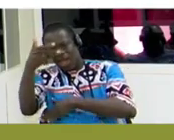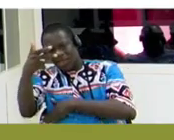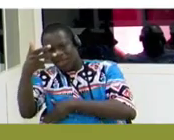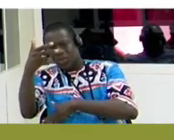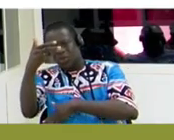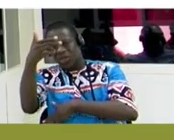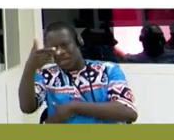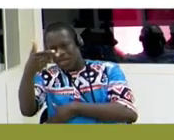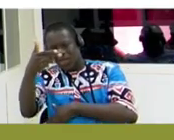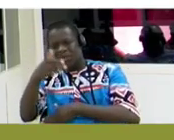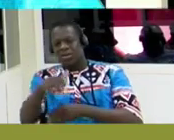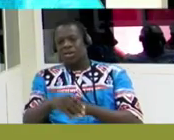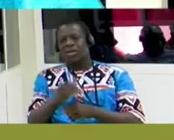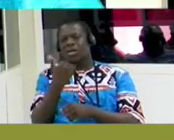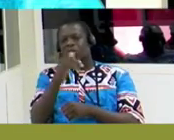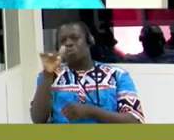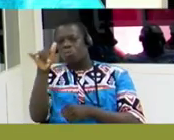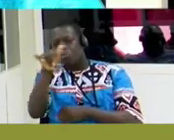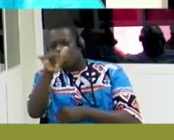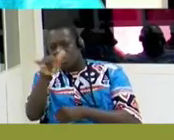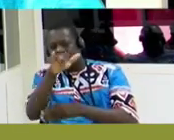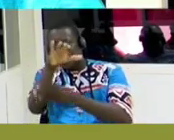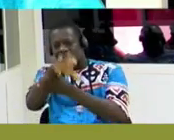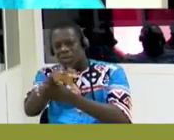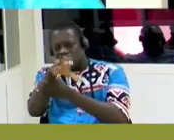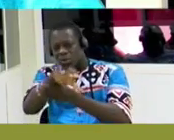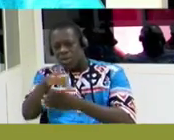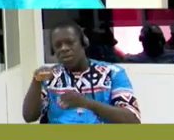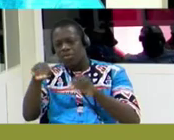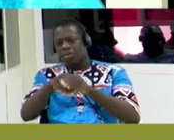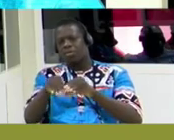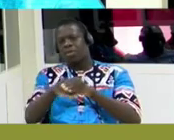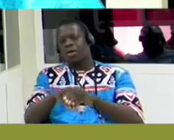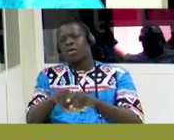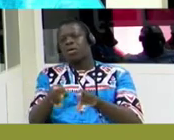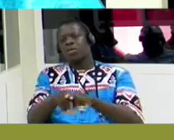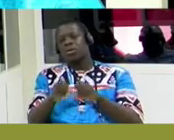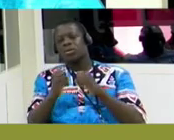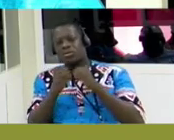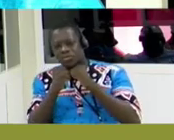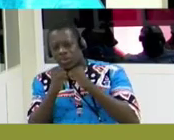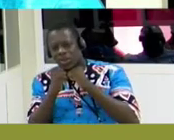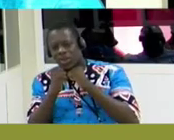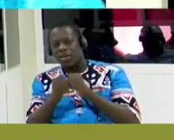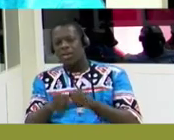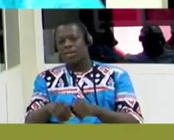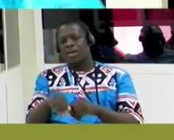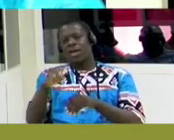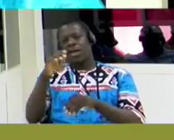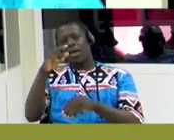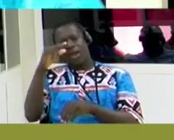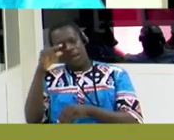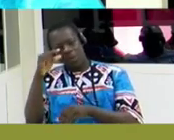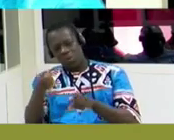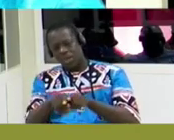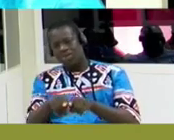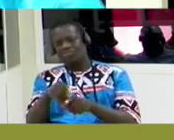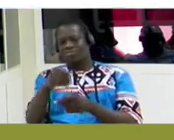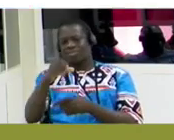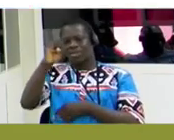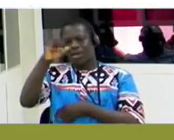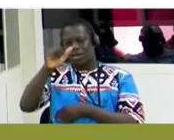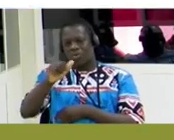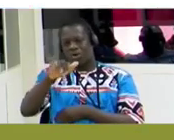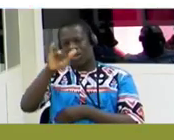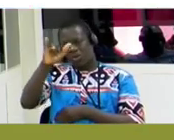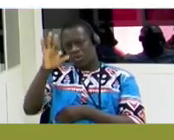which council members came back? Council members, that's Sana Sabali, Edward Singate, Sadibu Haidara, and Yankuba Ture. Did you